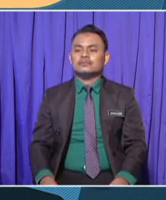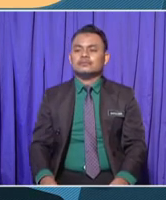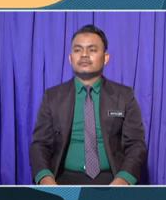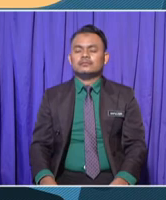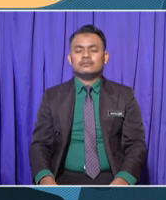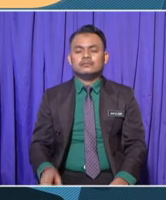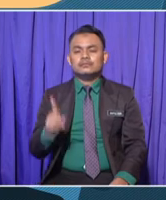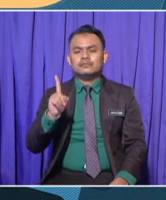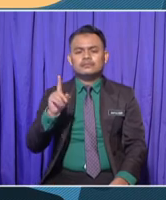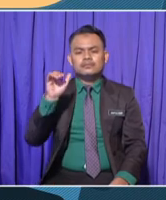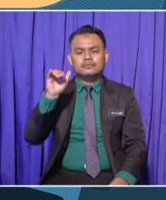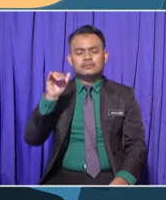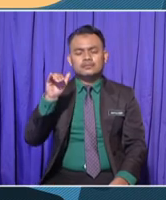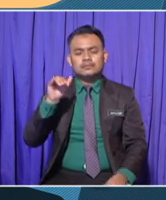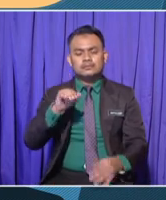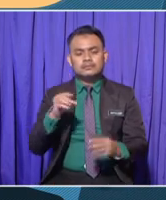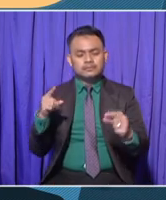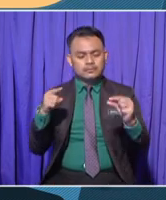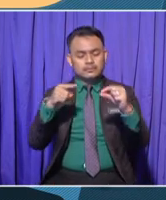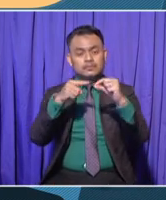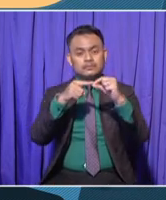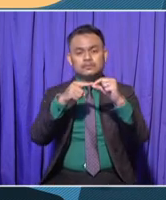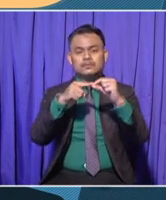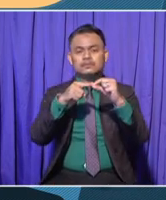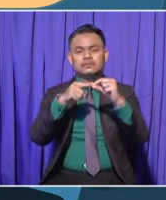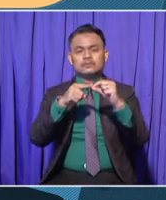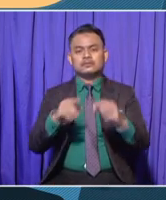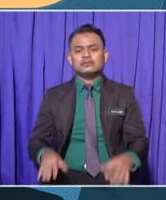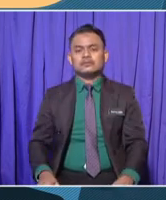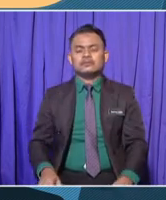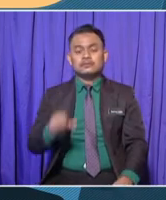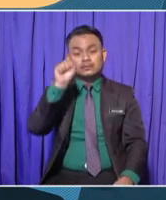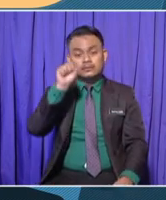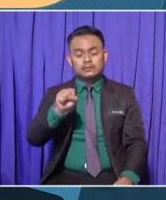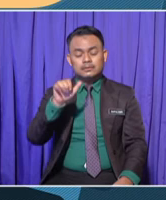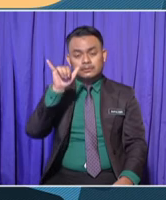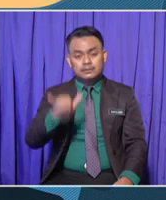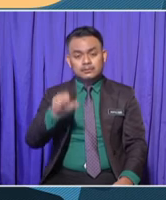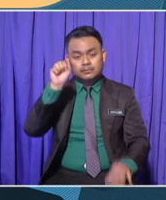Which of the following objects can be attracted by magnets?